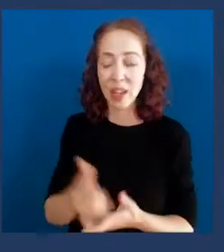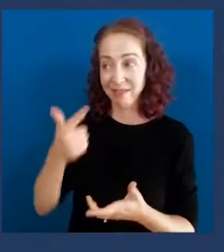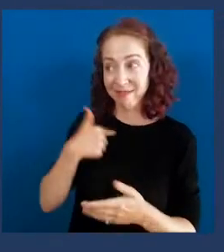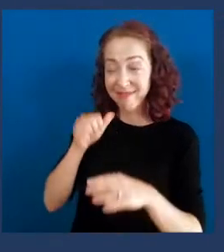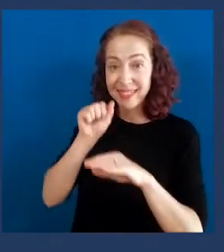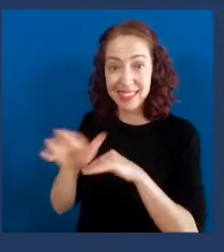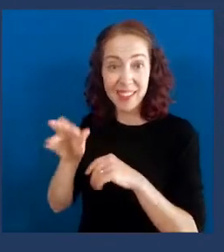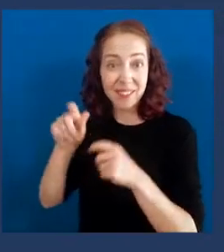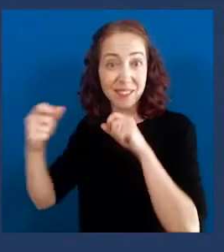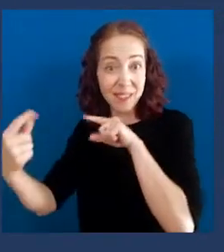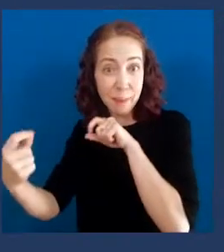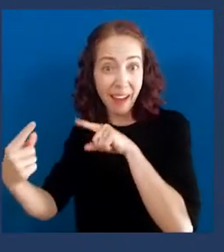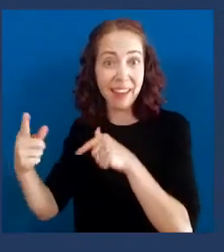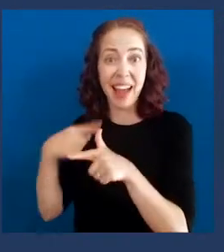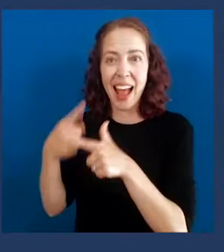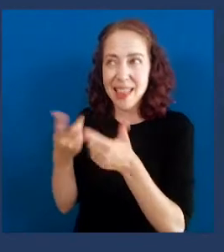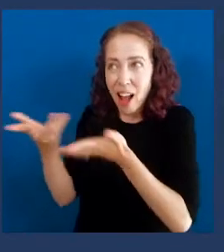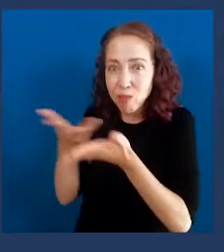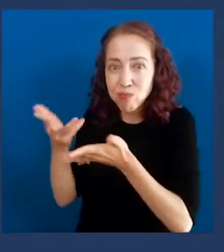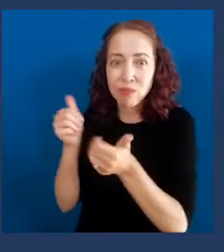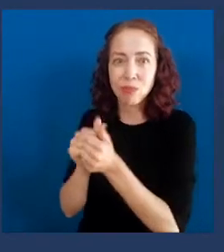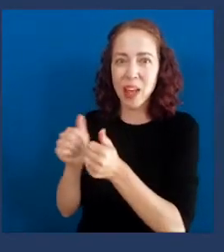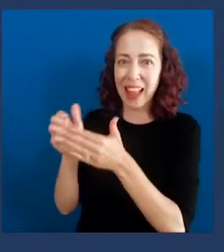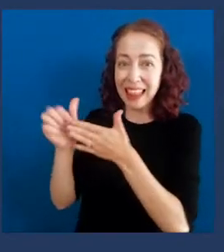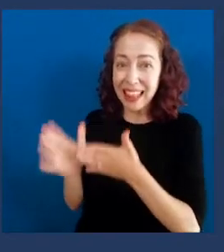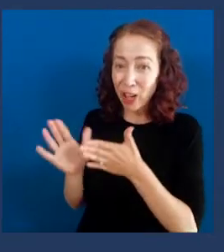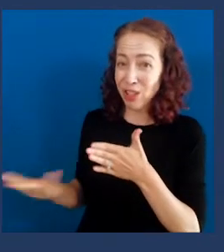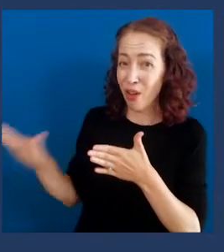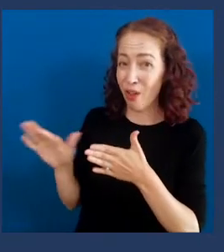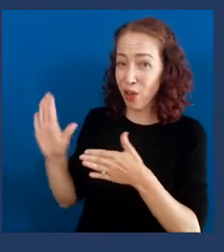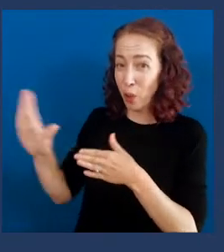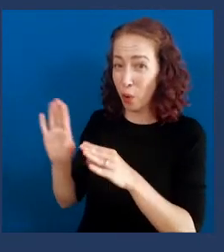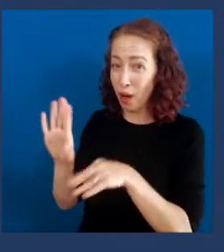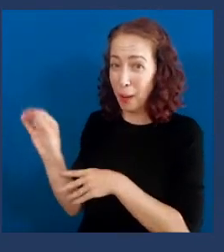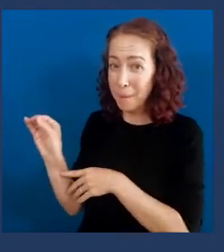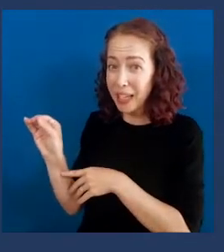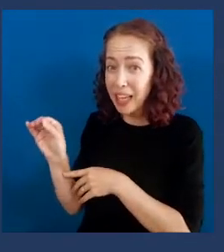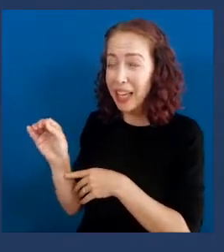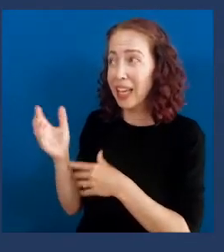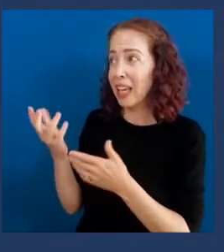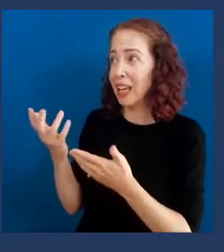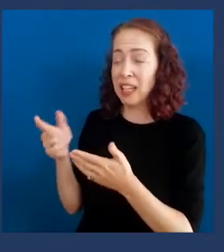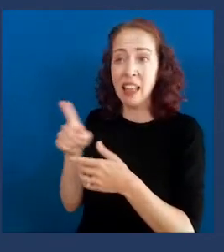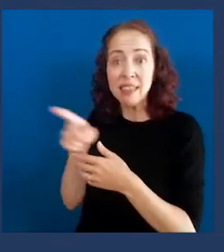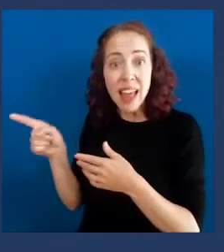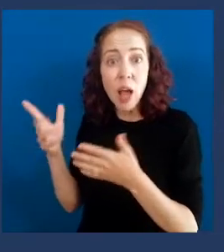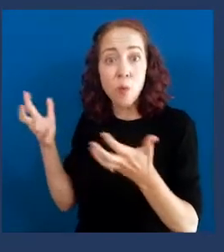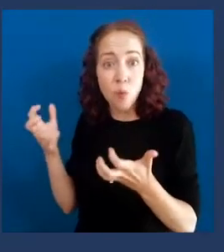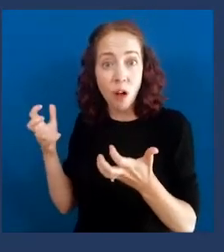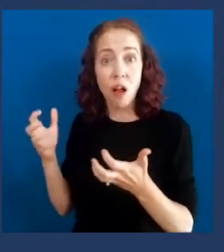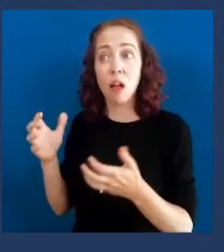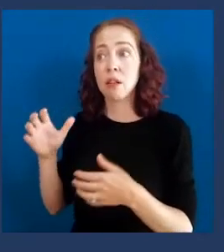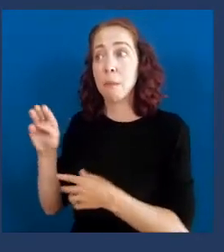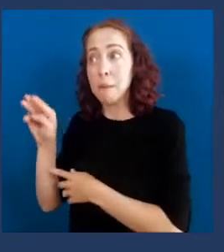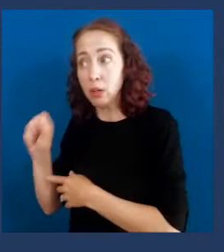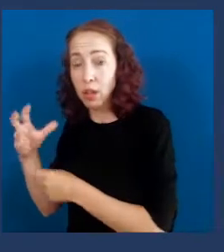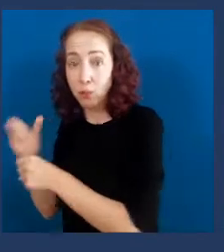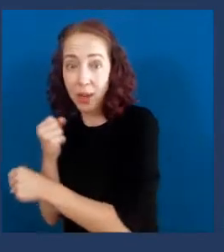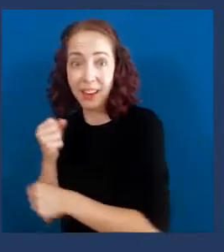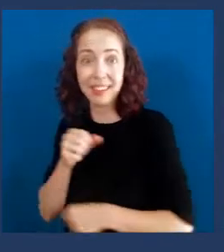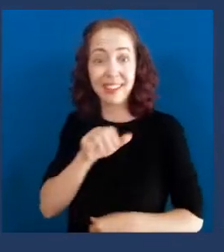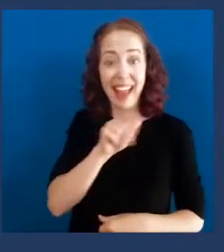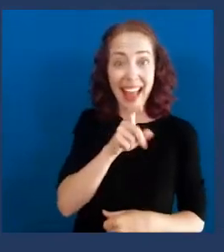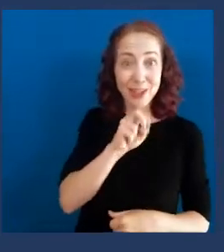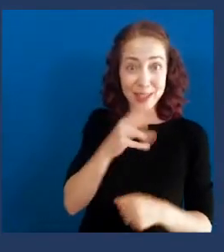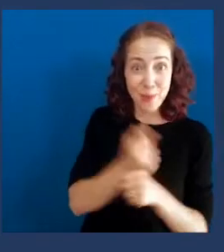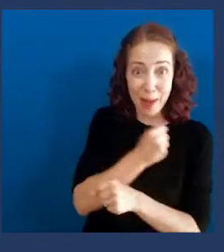me to send feedback, and then to be able to engage with various leaders across the company who genuinely want to have a win-win scenario for Andersen